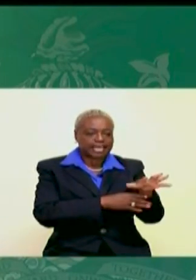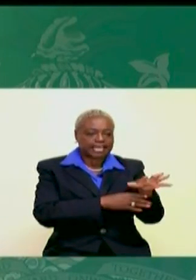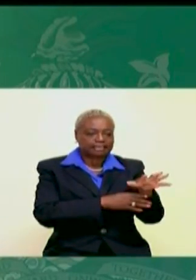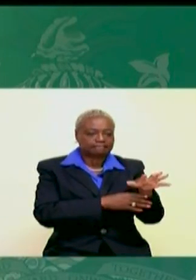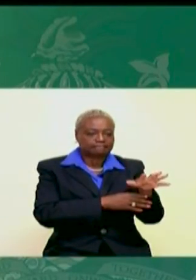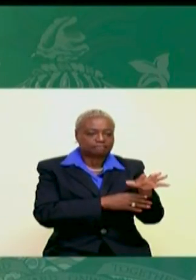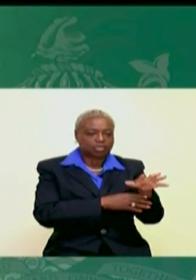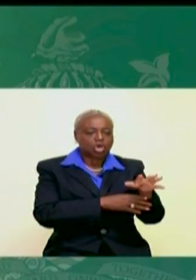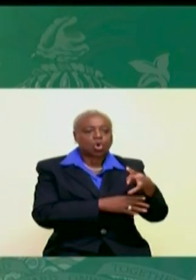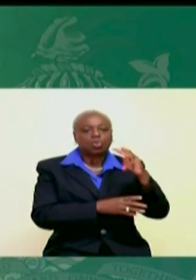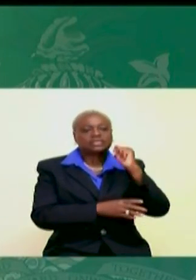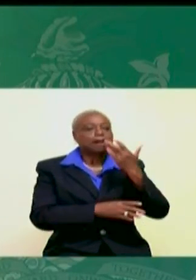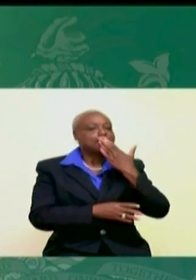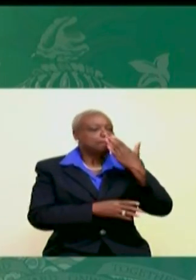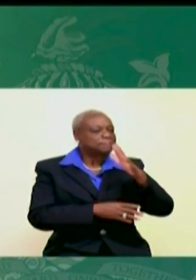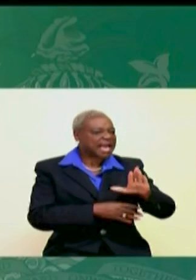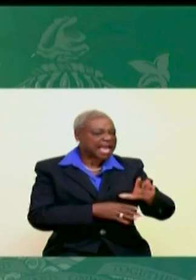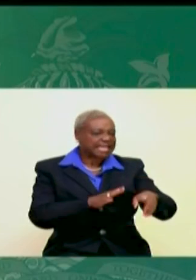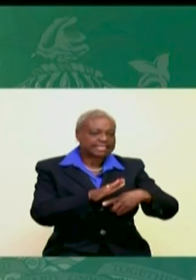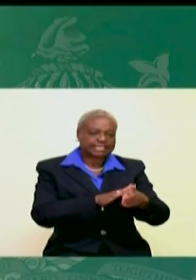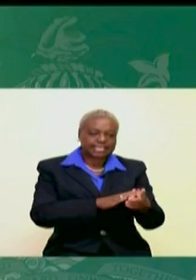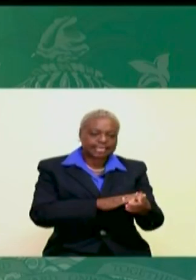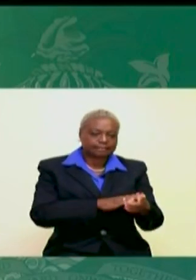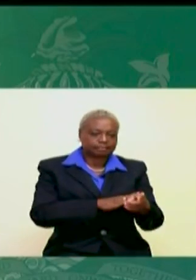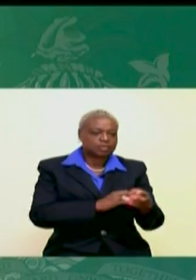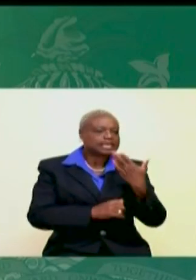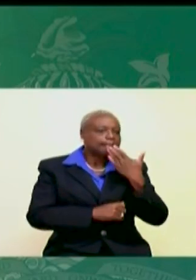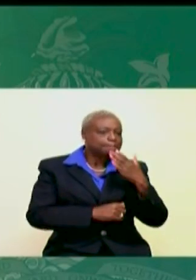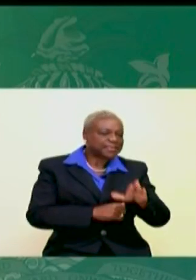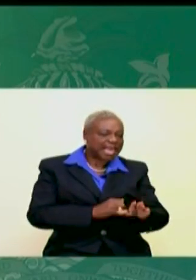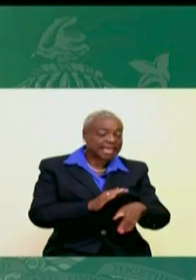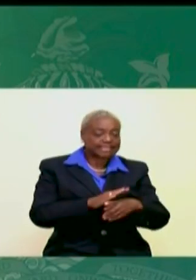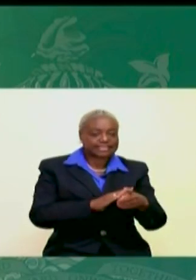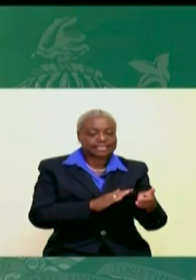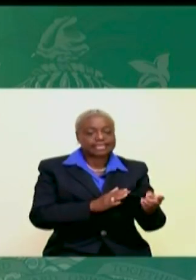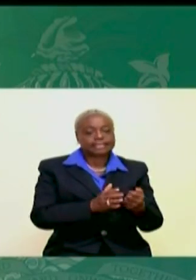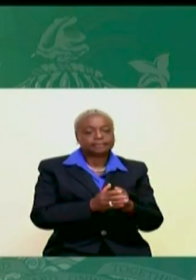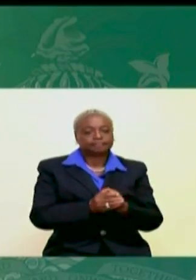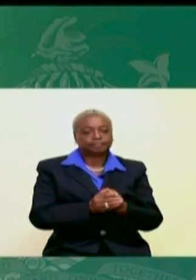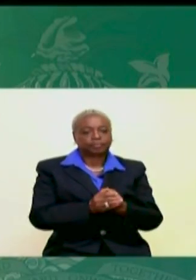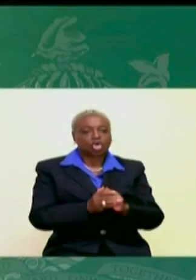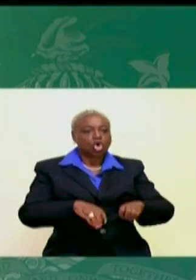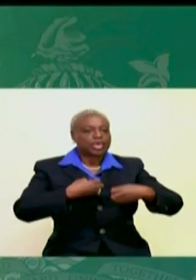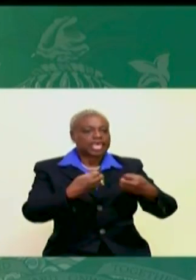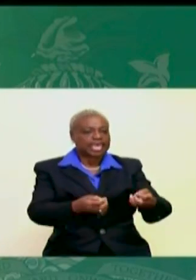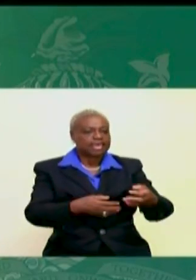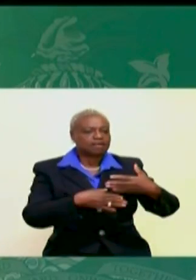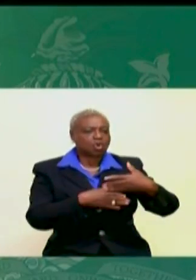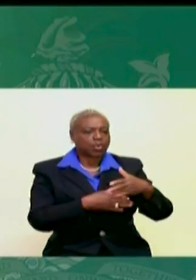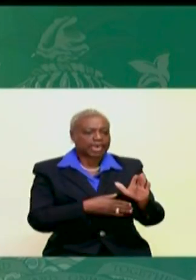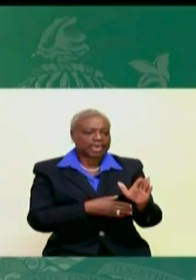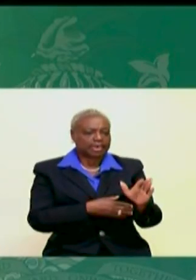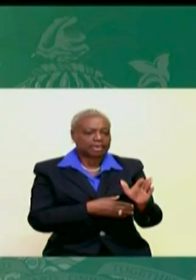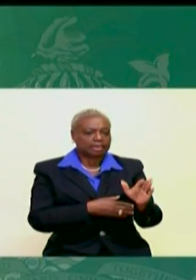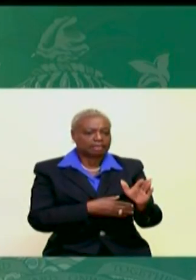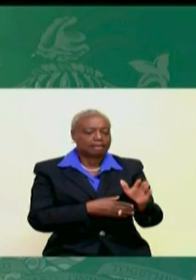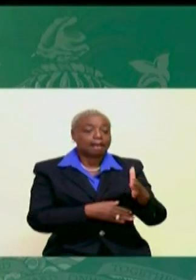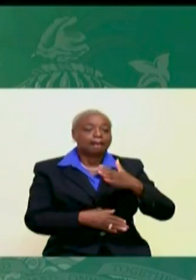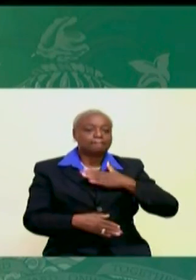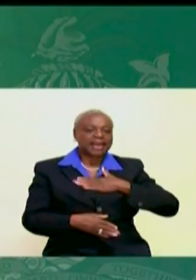1955, it was a bad deal. Mm-hmm. It was a bad deal. Terrible. We gave away my